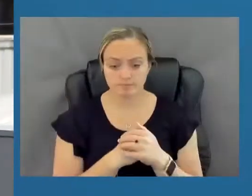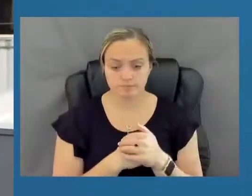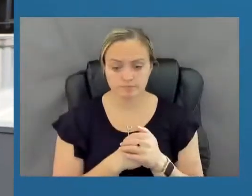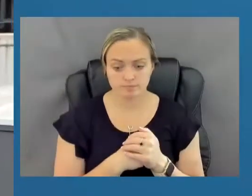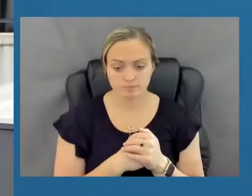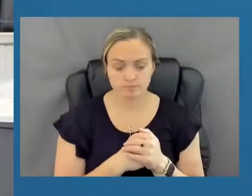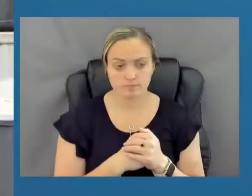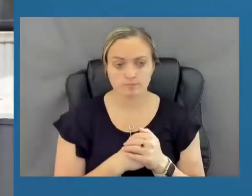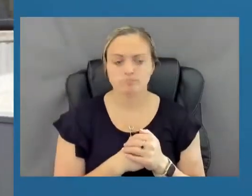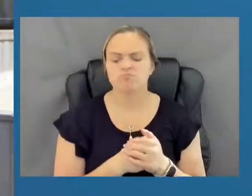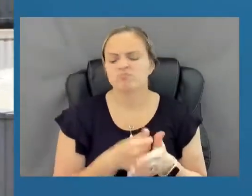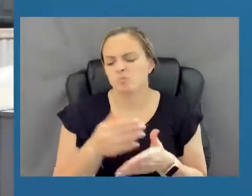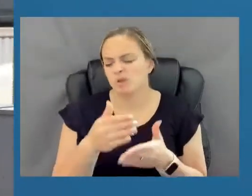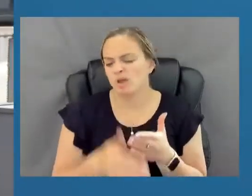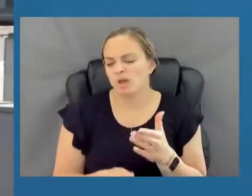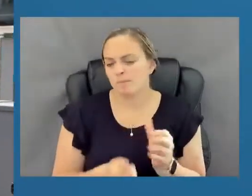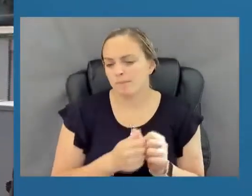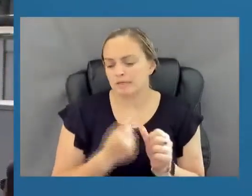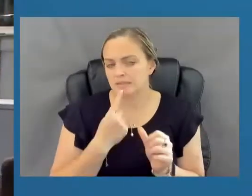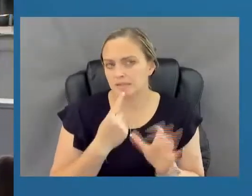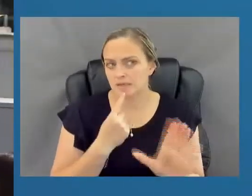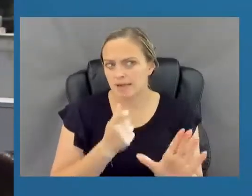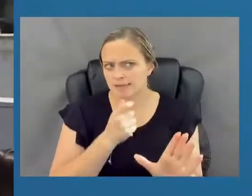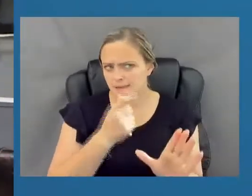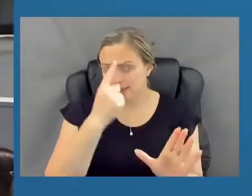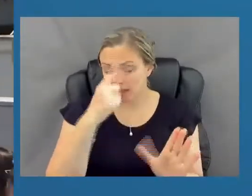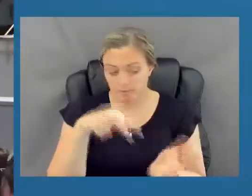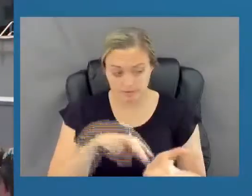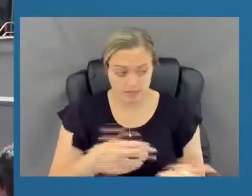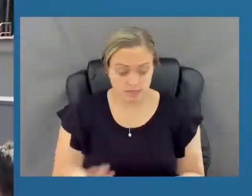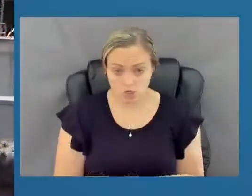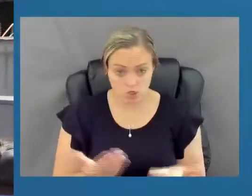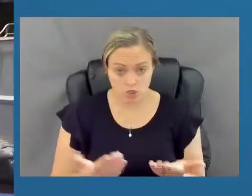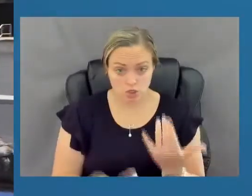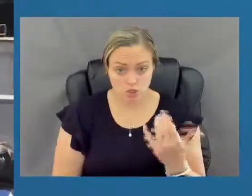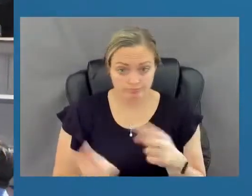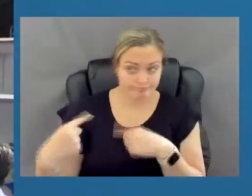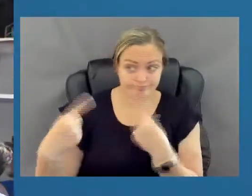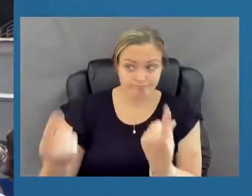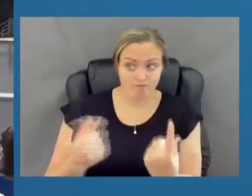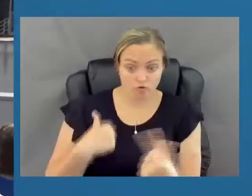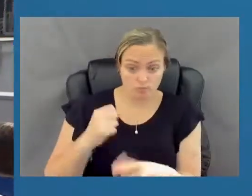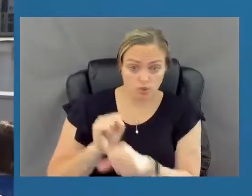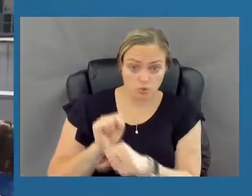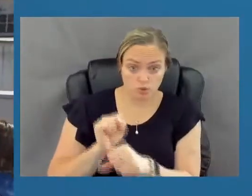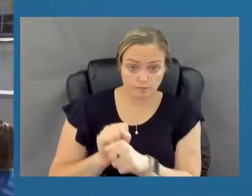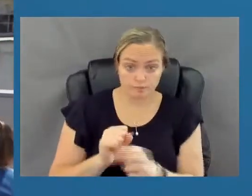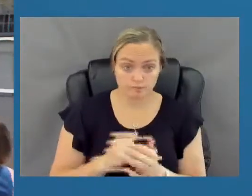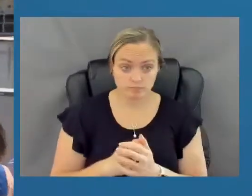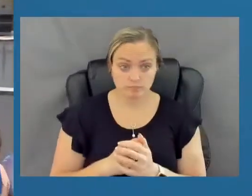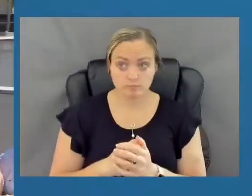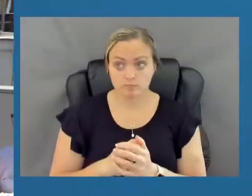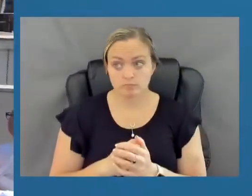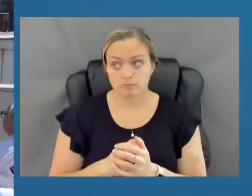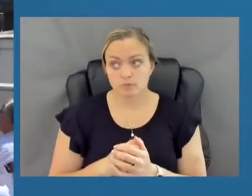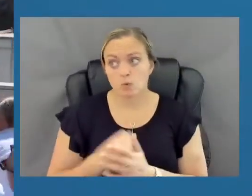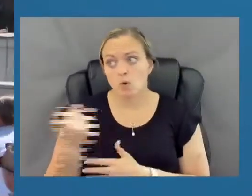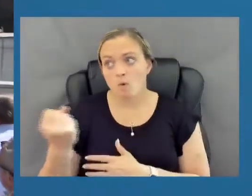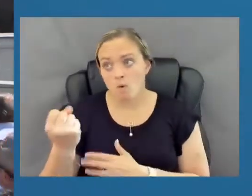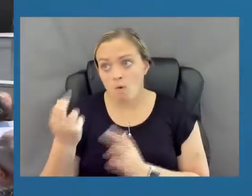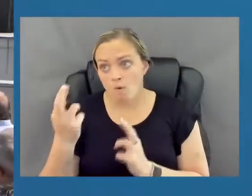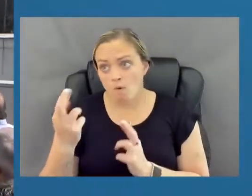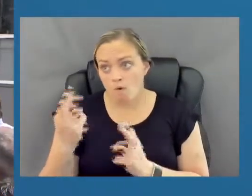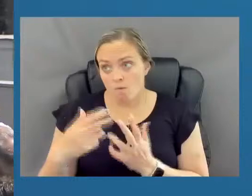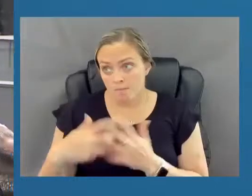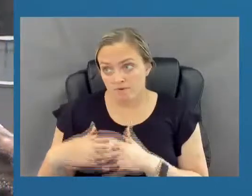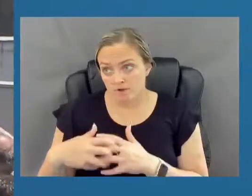Let me close by saying I didn't actually think I'd be standing here at any time in my career. We were holding on to manufacturing, as the